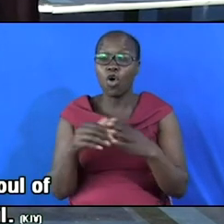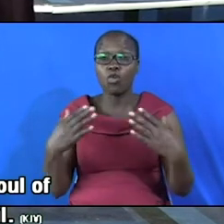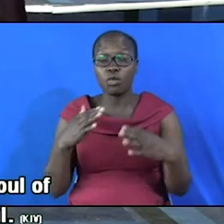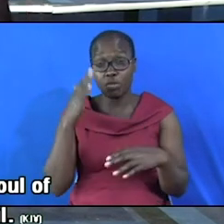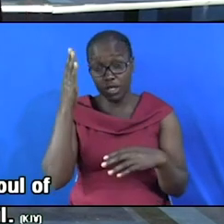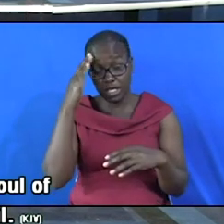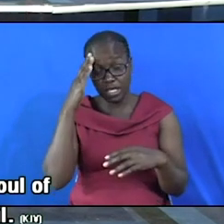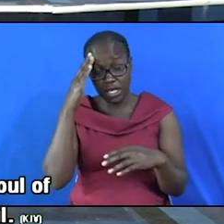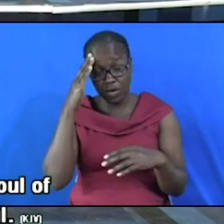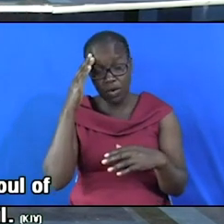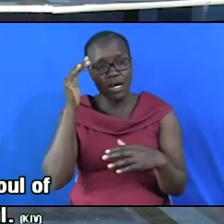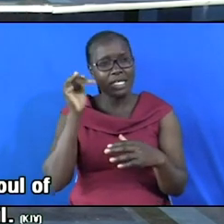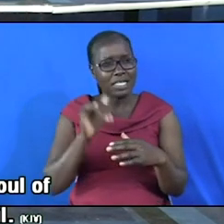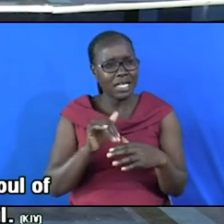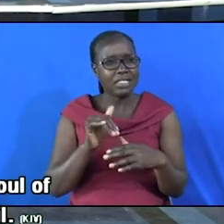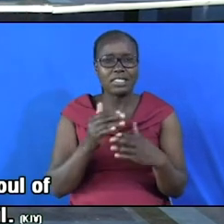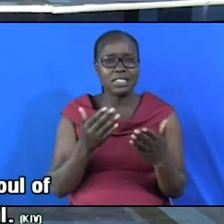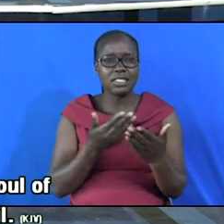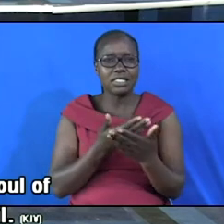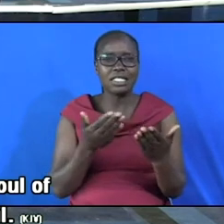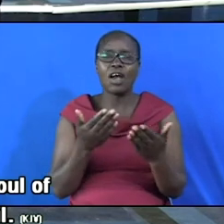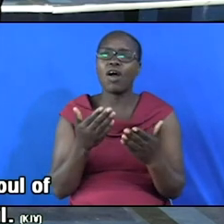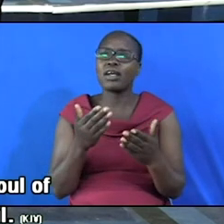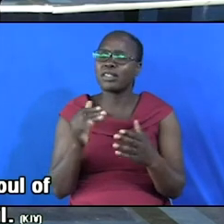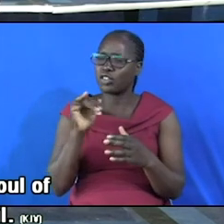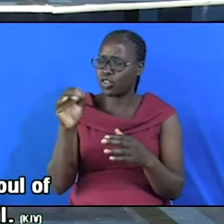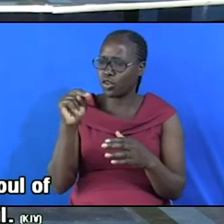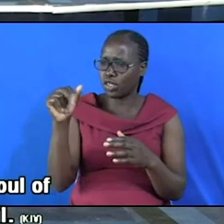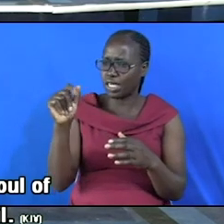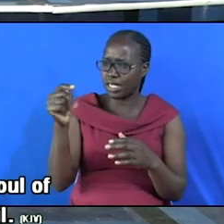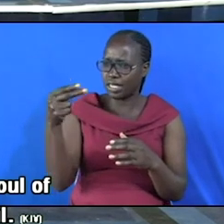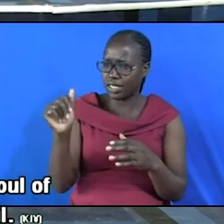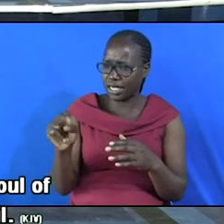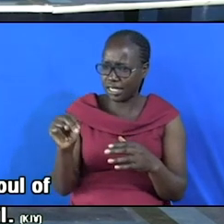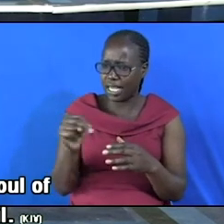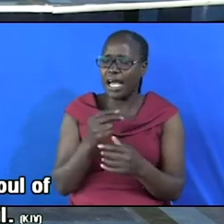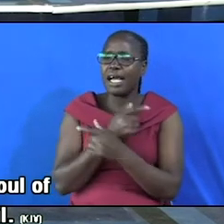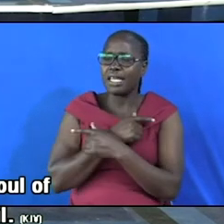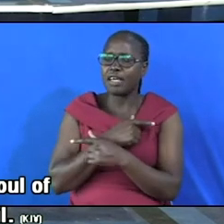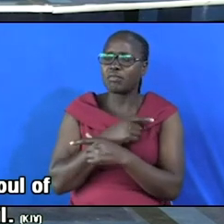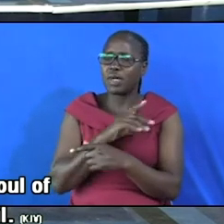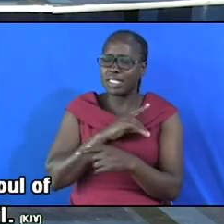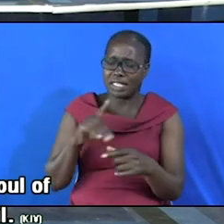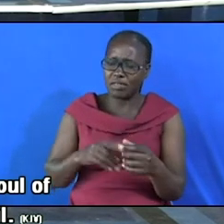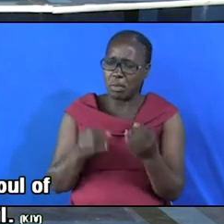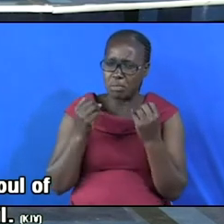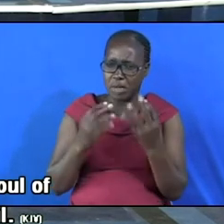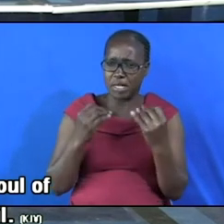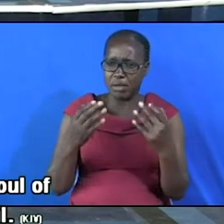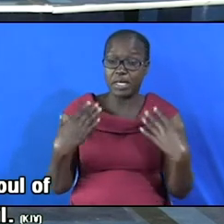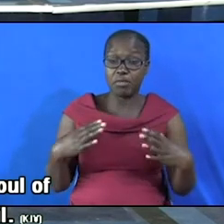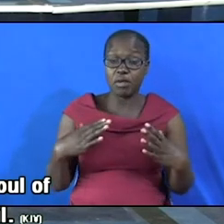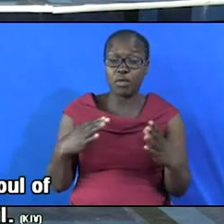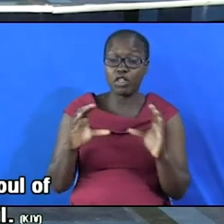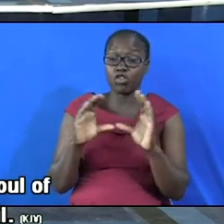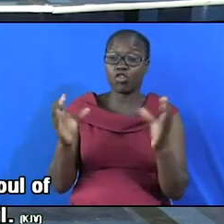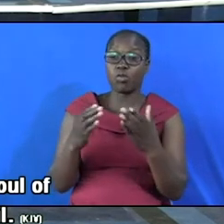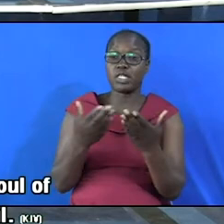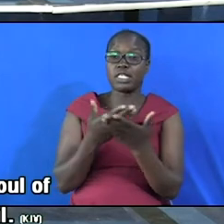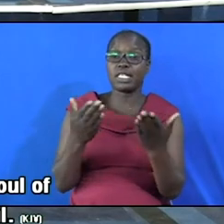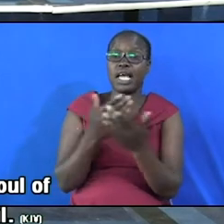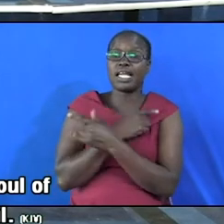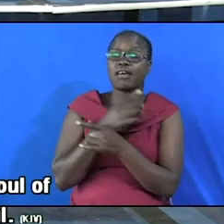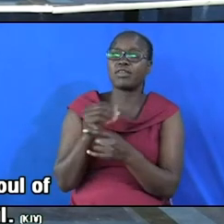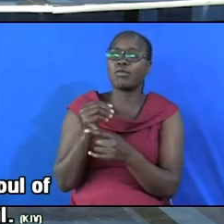knew, everyone loved David. David was not loved by a few. Everyone in the community loved